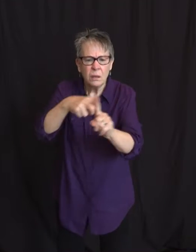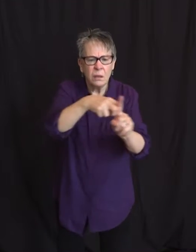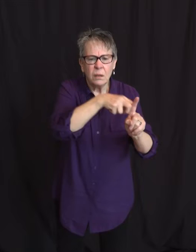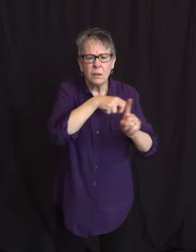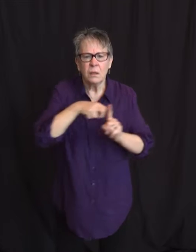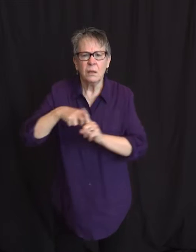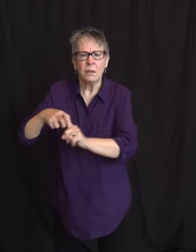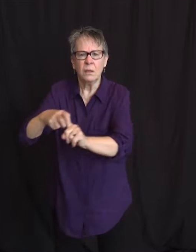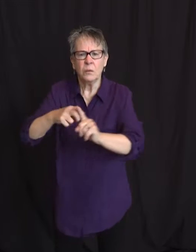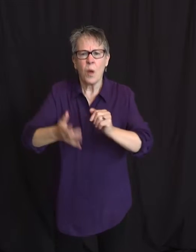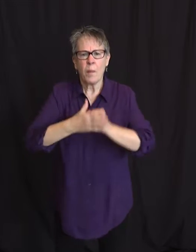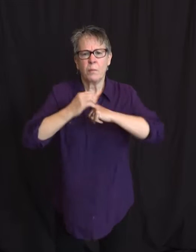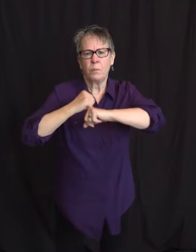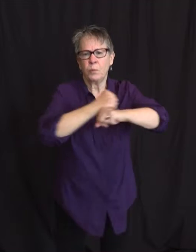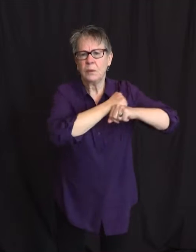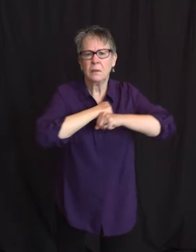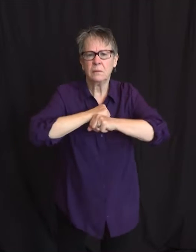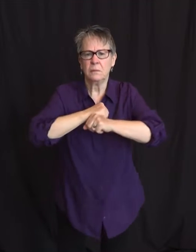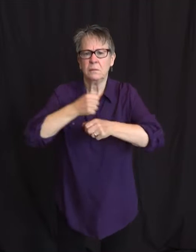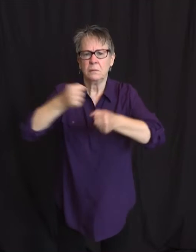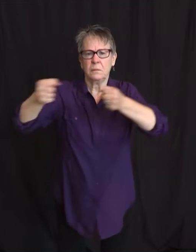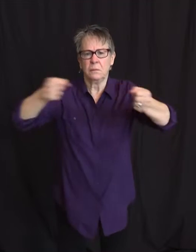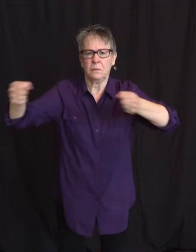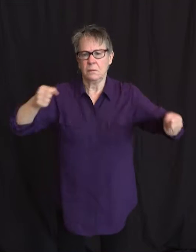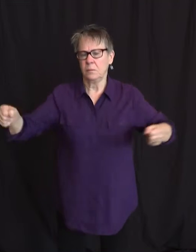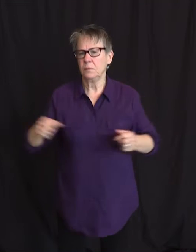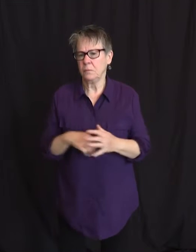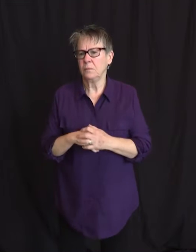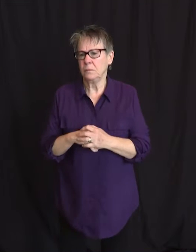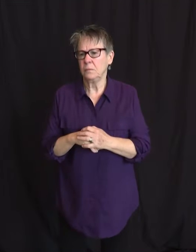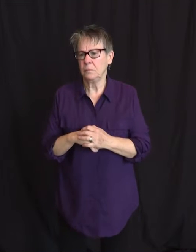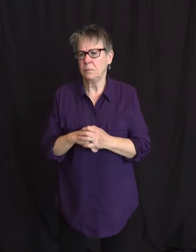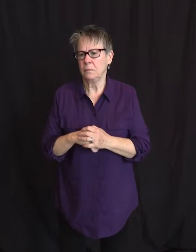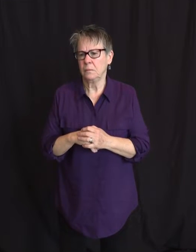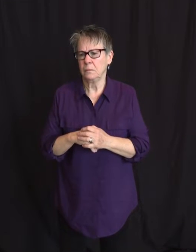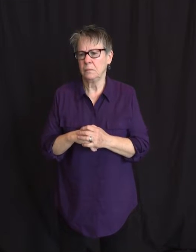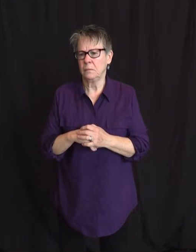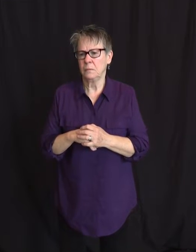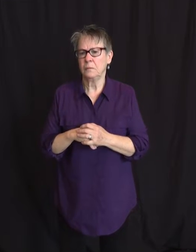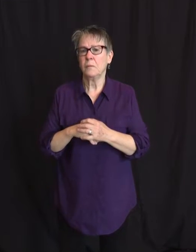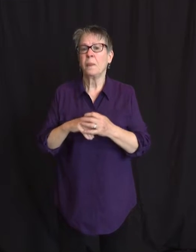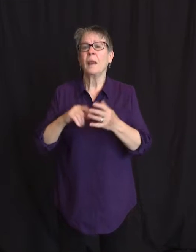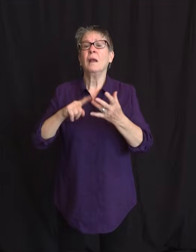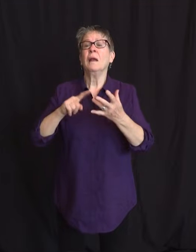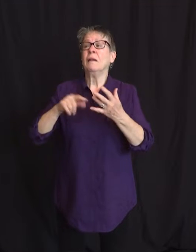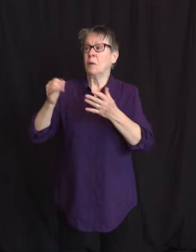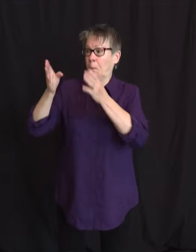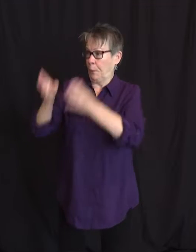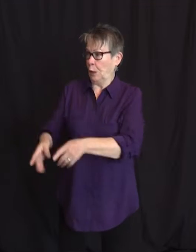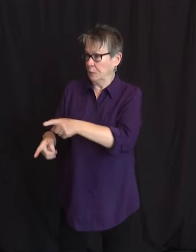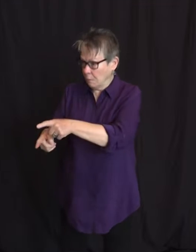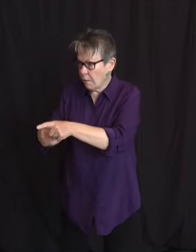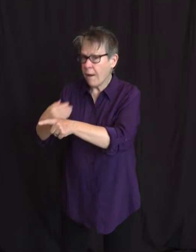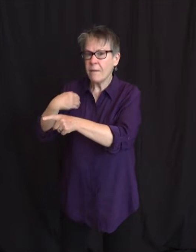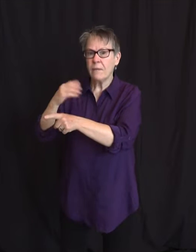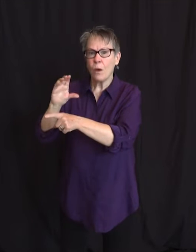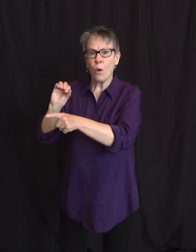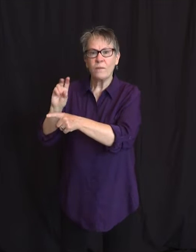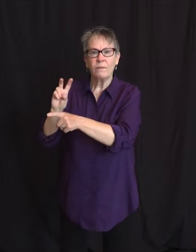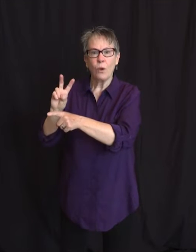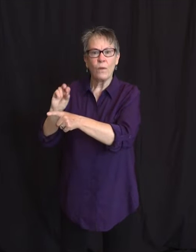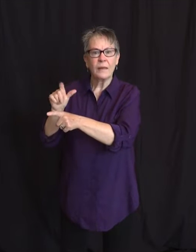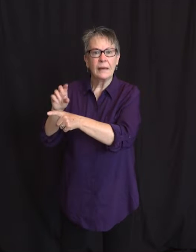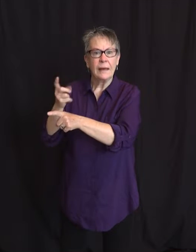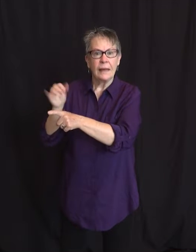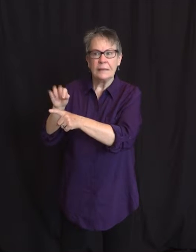5, responsibly restarting our economy to restore our economic health. And finally, to secure